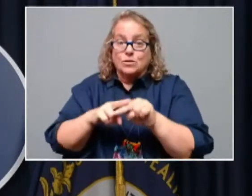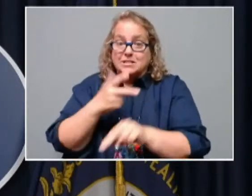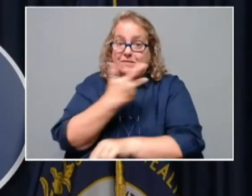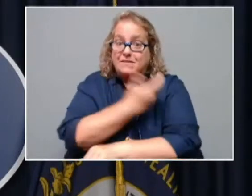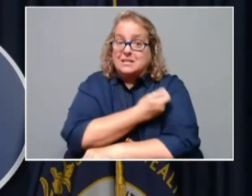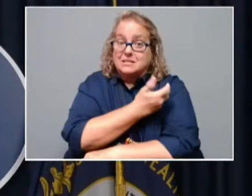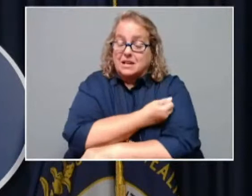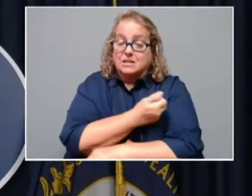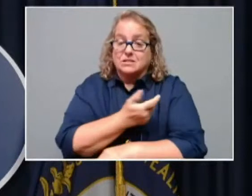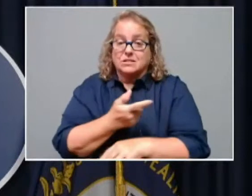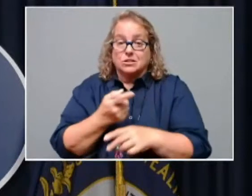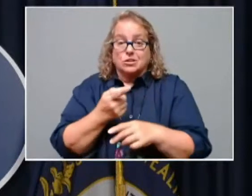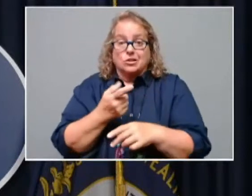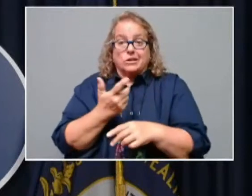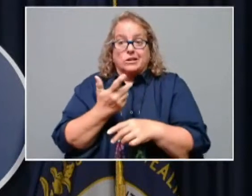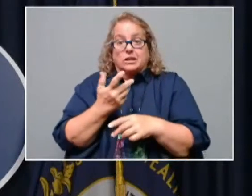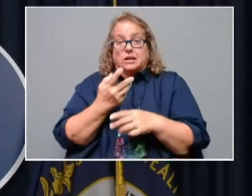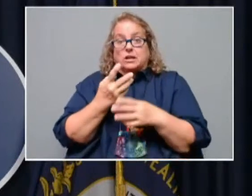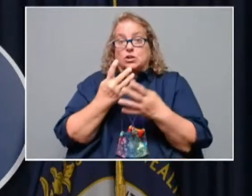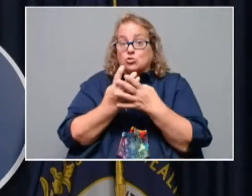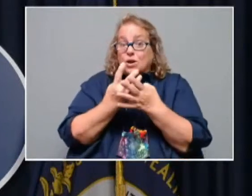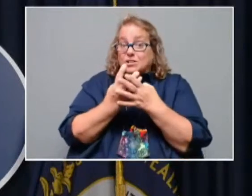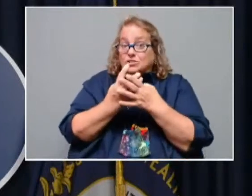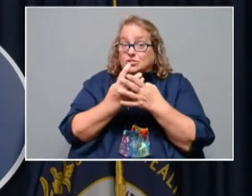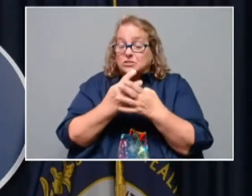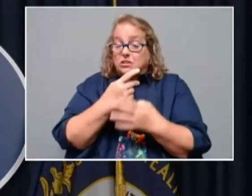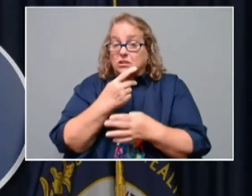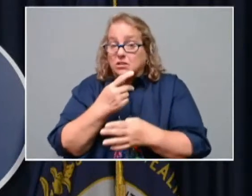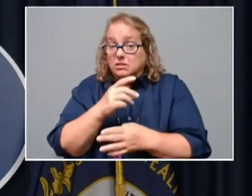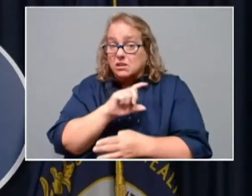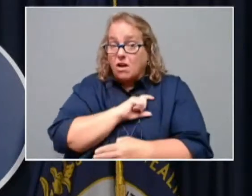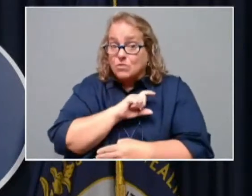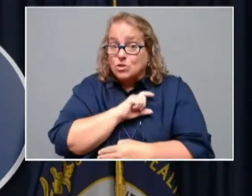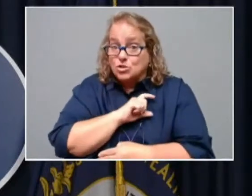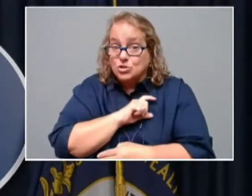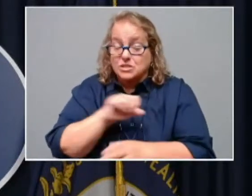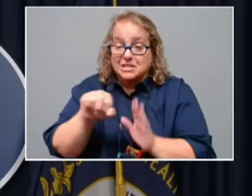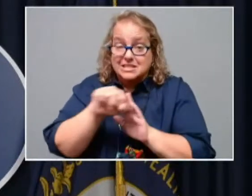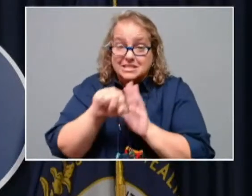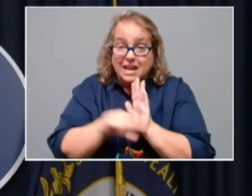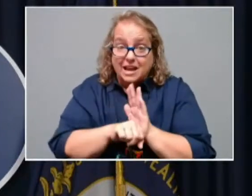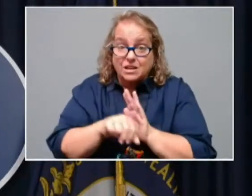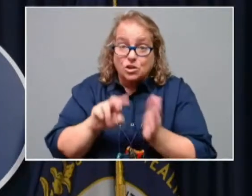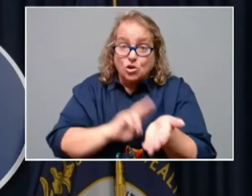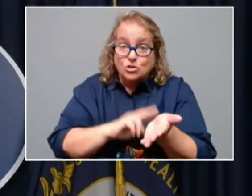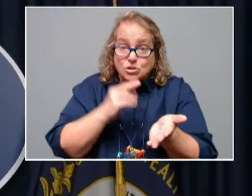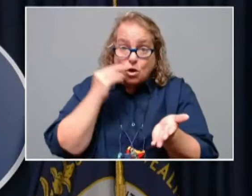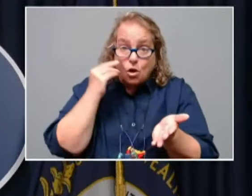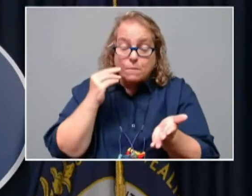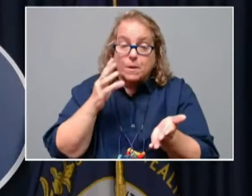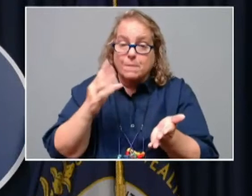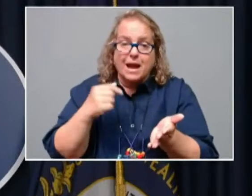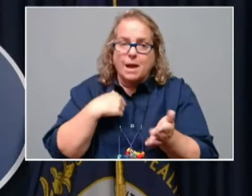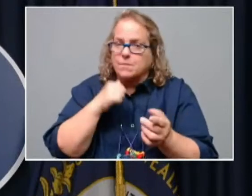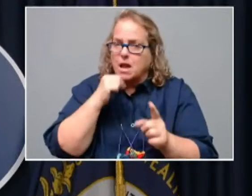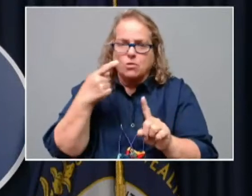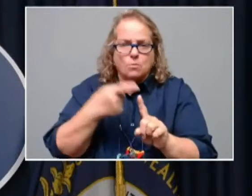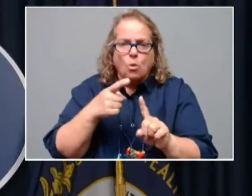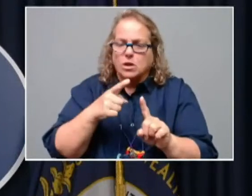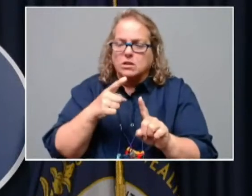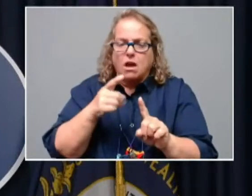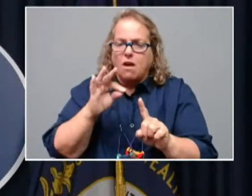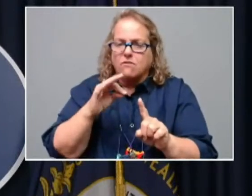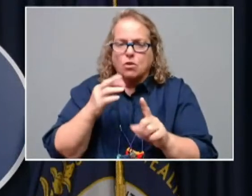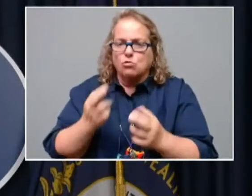corrections officers, those working in our state long-term care. But I'm not at a point of recommending